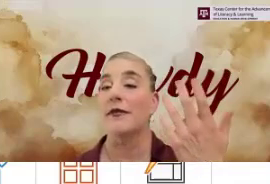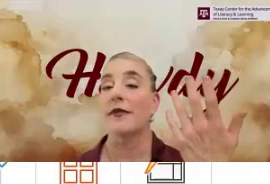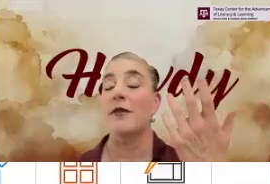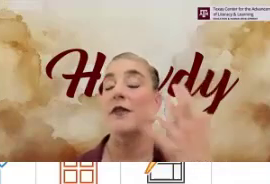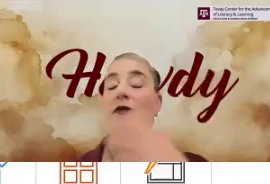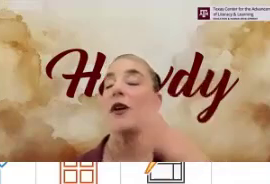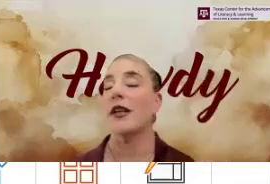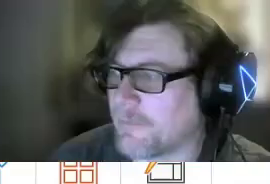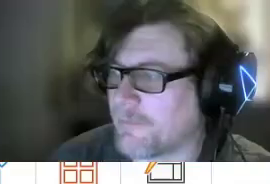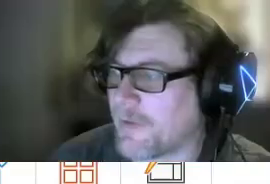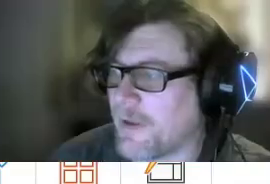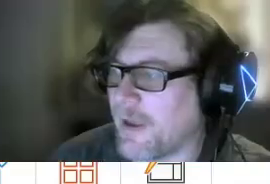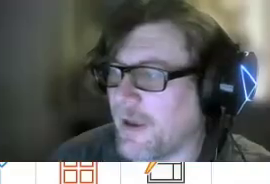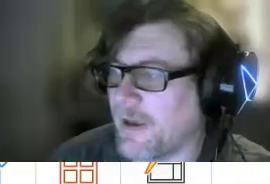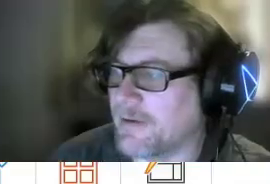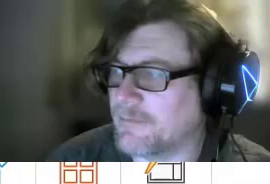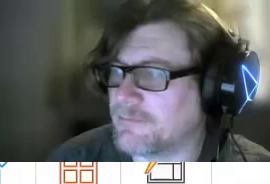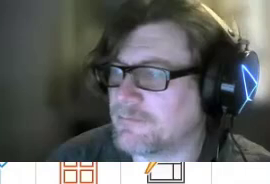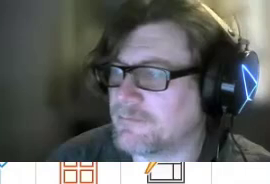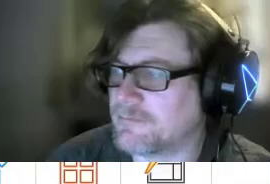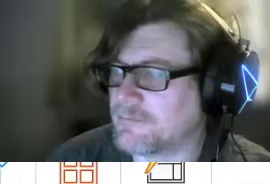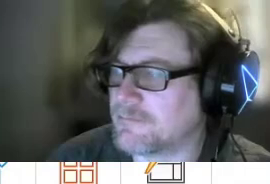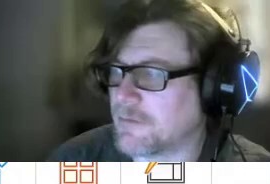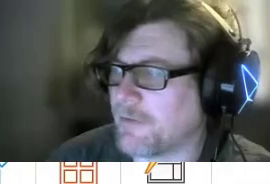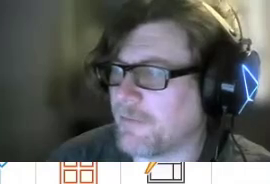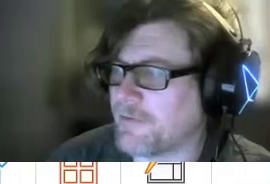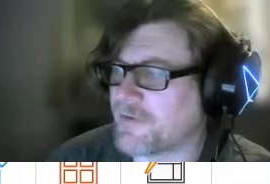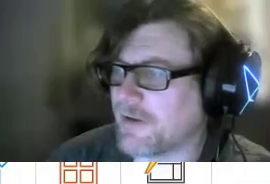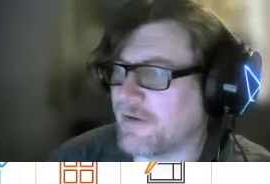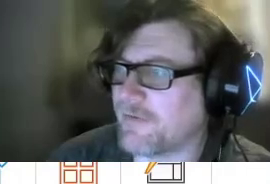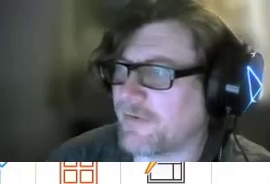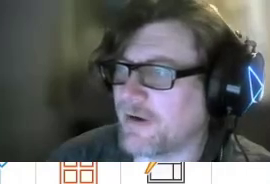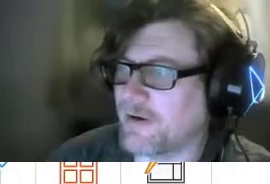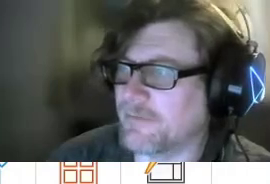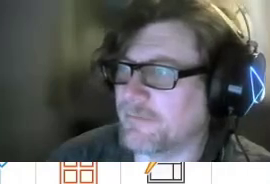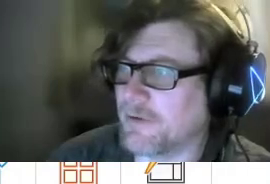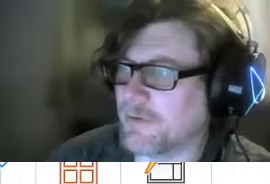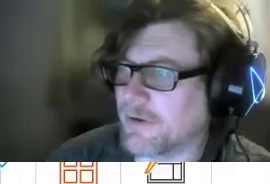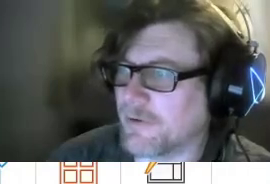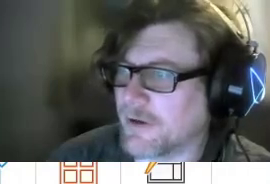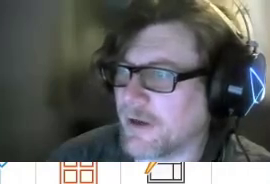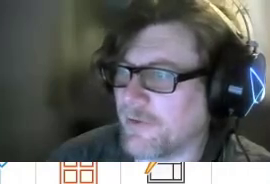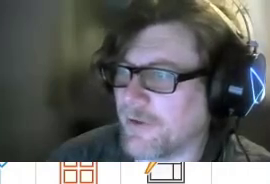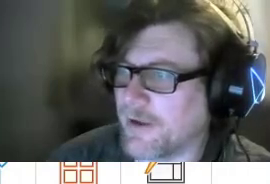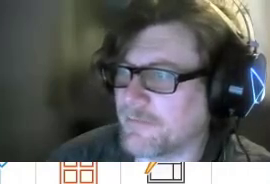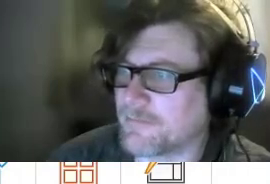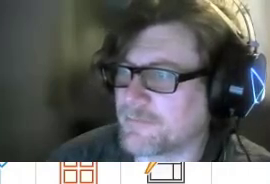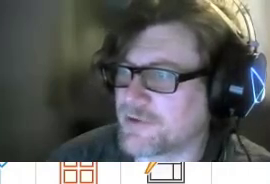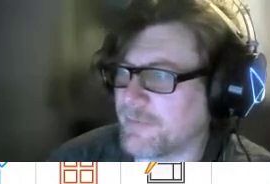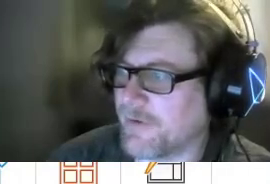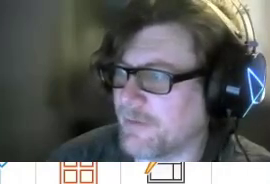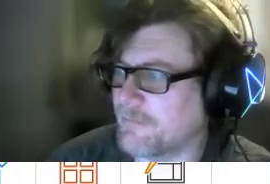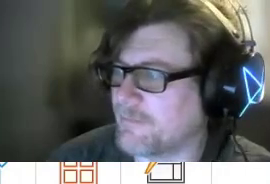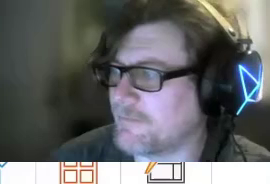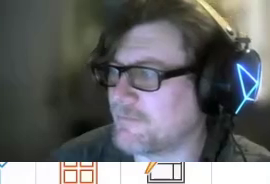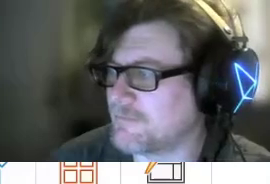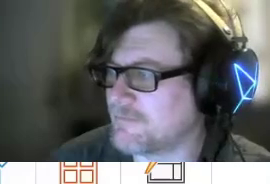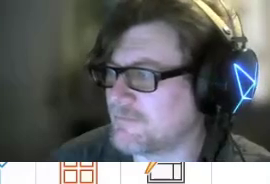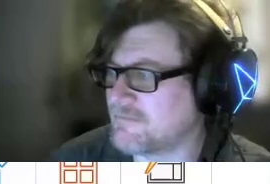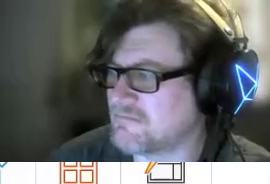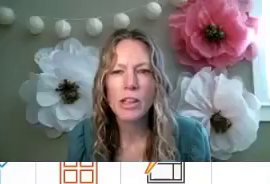that big. I mean, if you want to Okay. keep it that On the size. first And let me just at least take a look at how that shapes